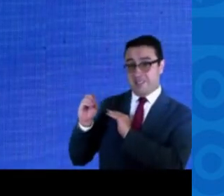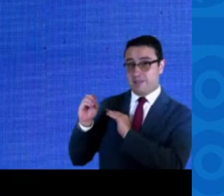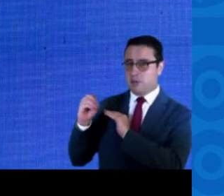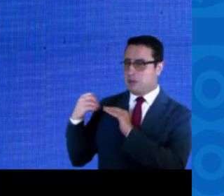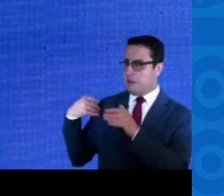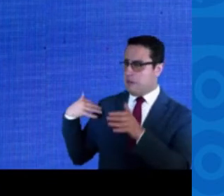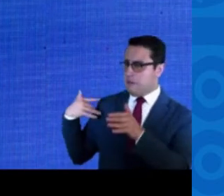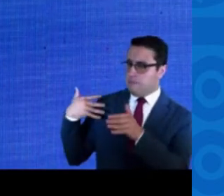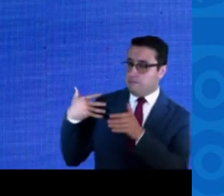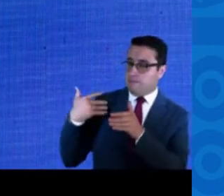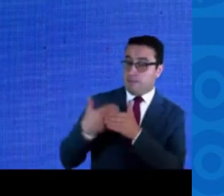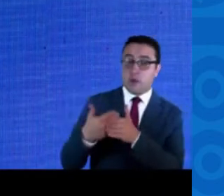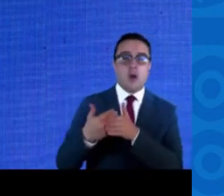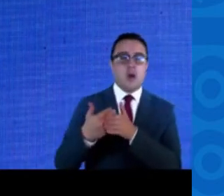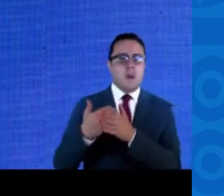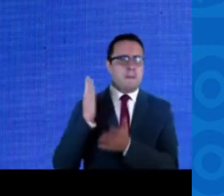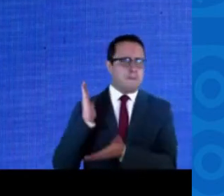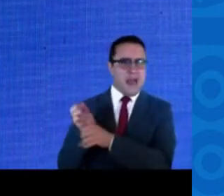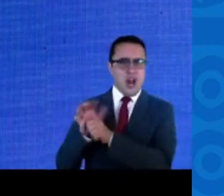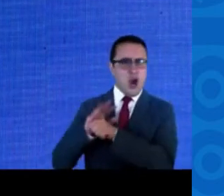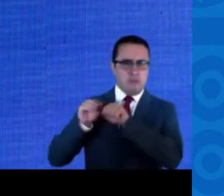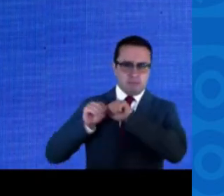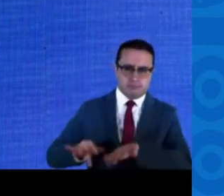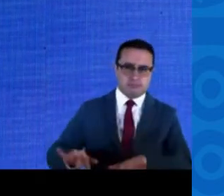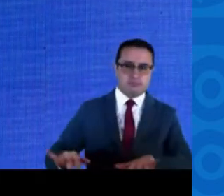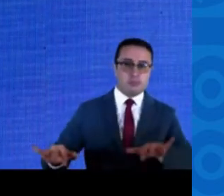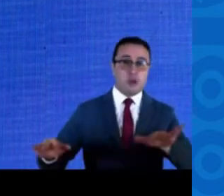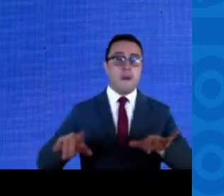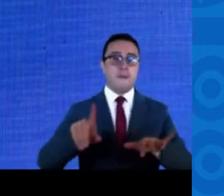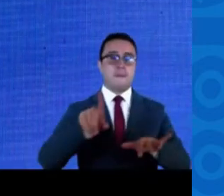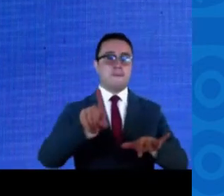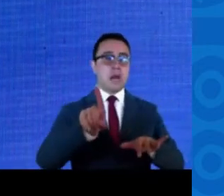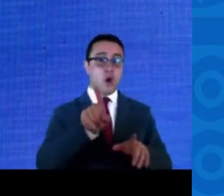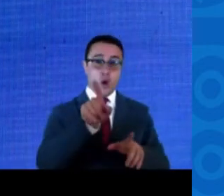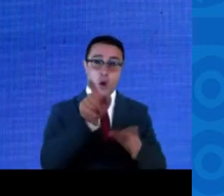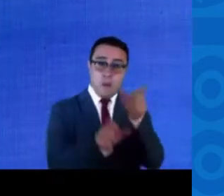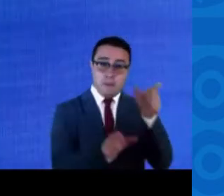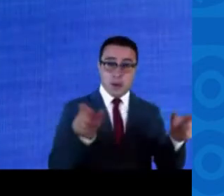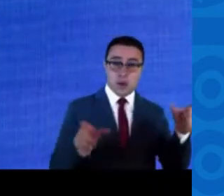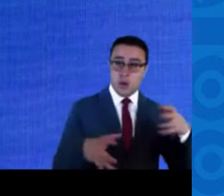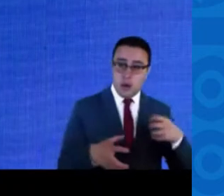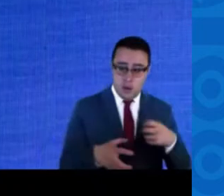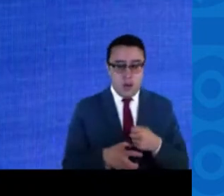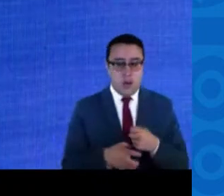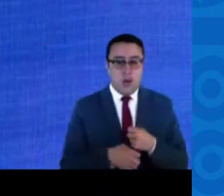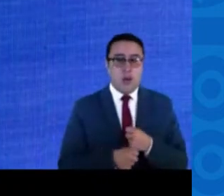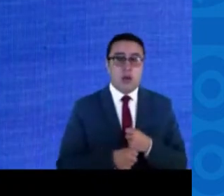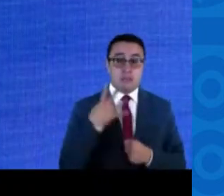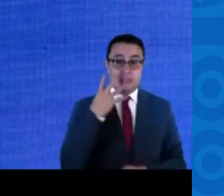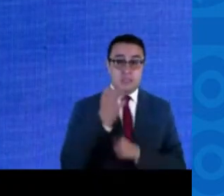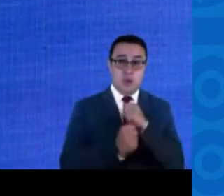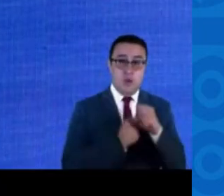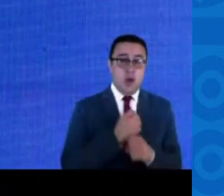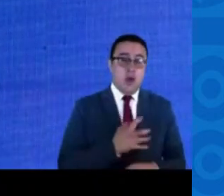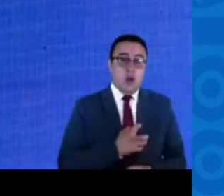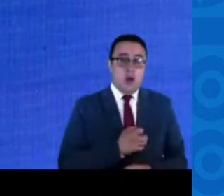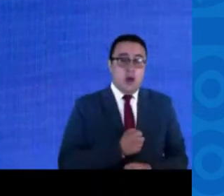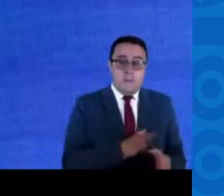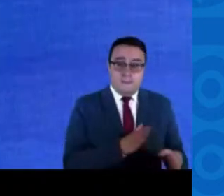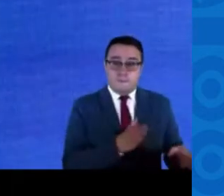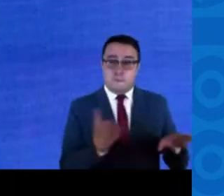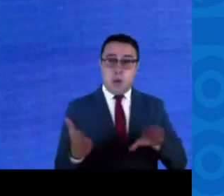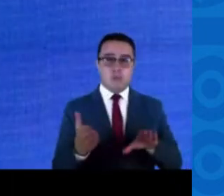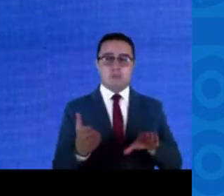in the year of the pandemic for Colombia to report the most significant figure in the reduction of deaths by malnutrition